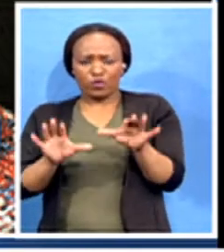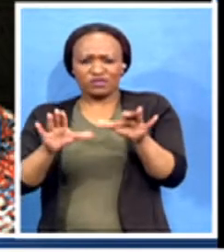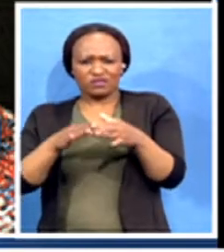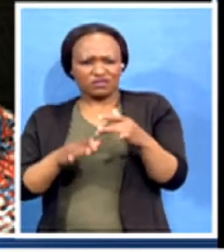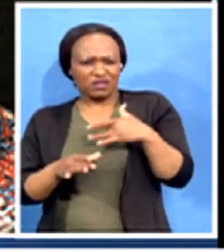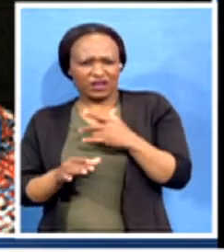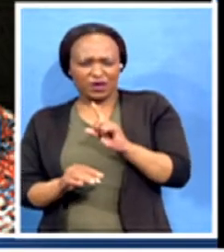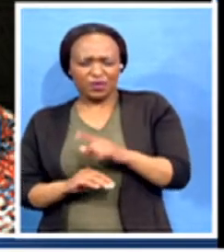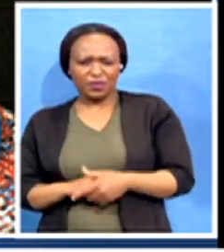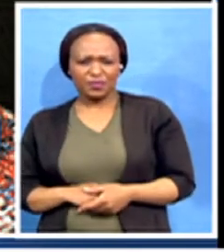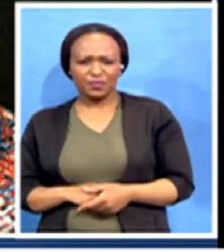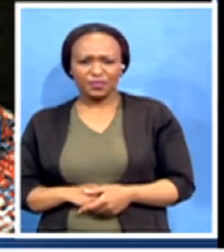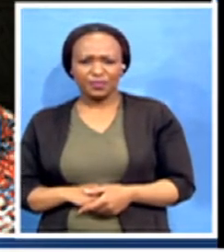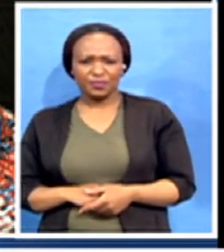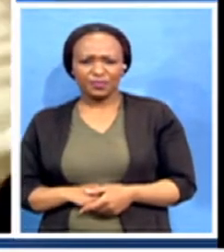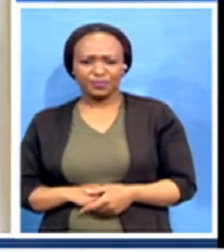Africa?